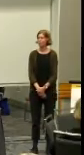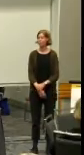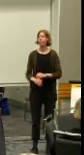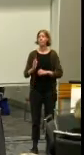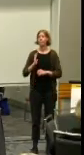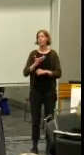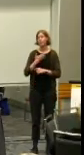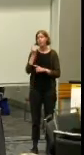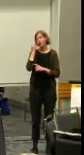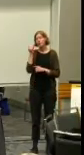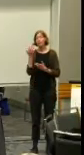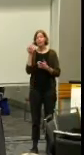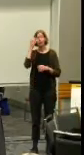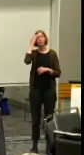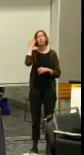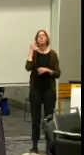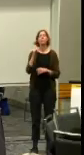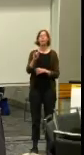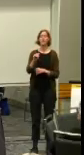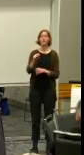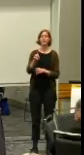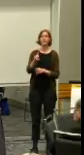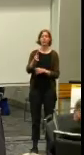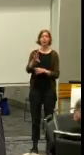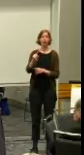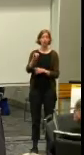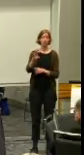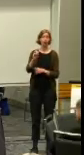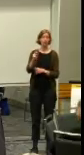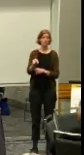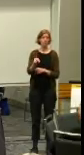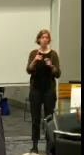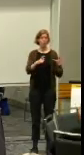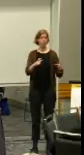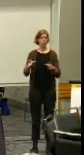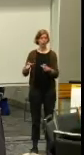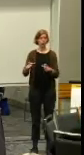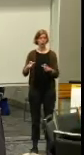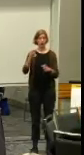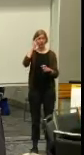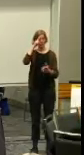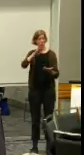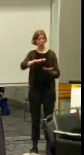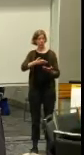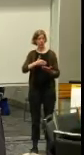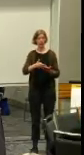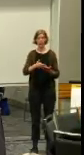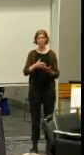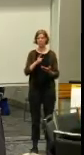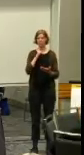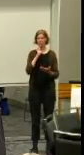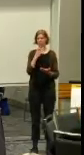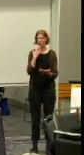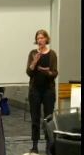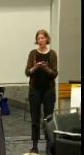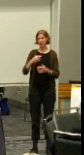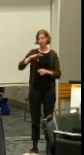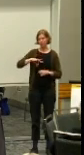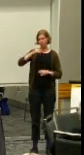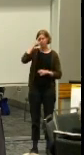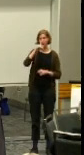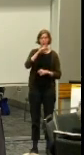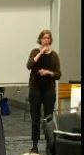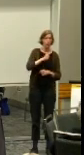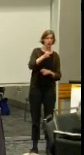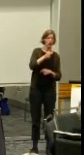induction burners, good for seniors as well. Induction burner is good for everyone. My roommate also forgets the things are on the stove, so